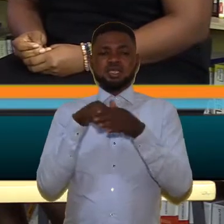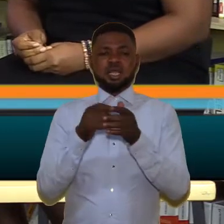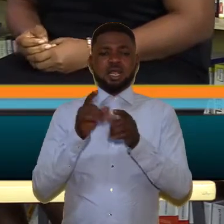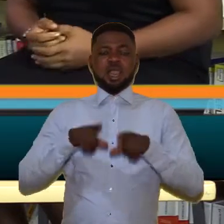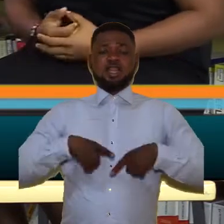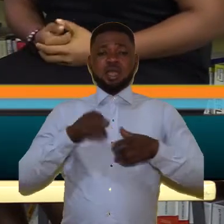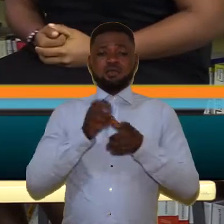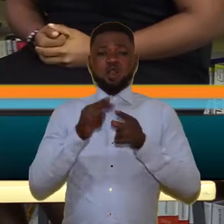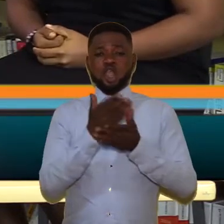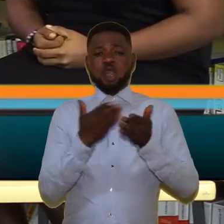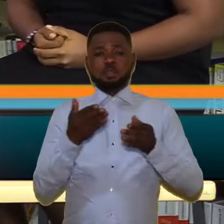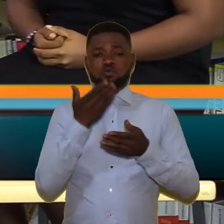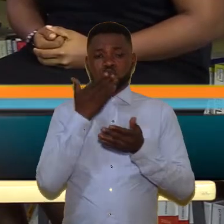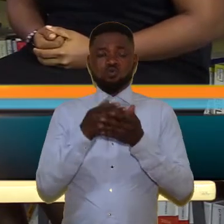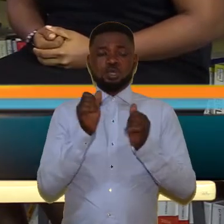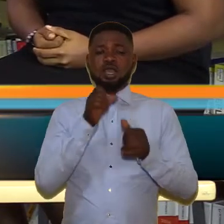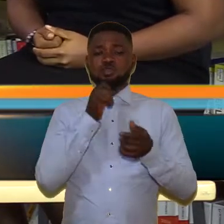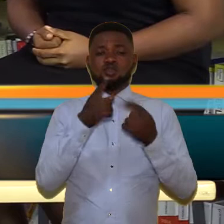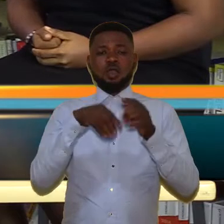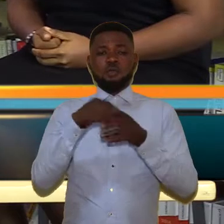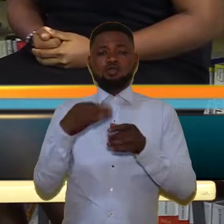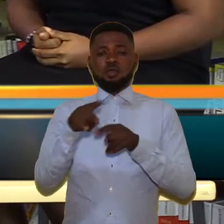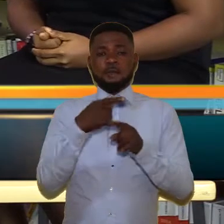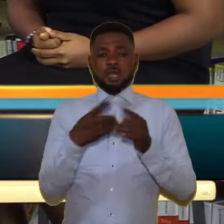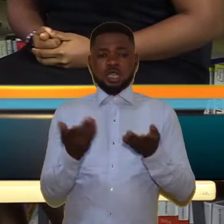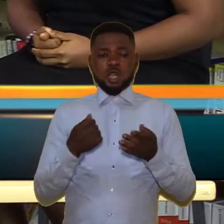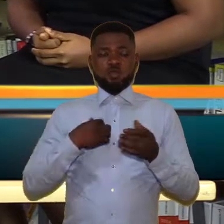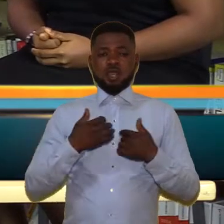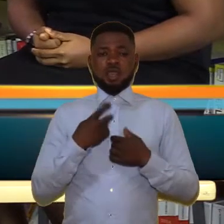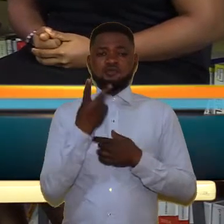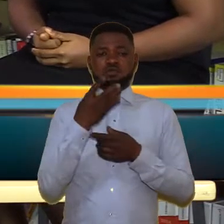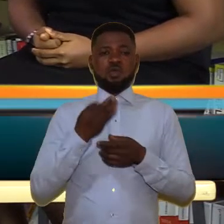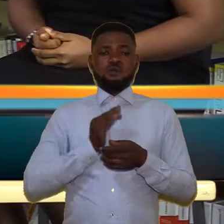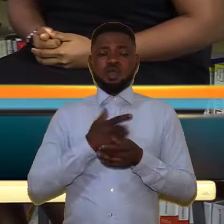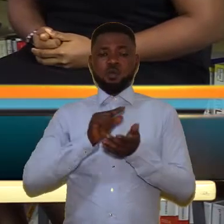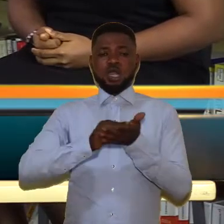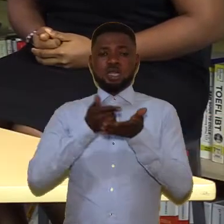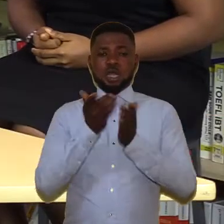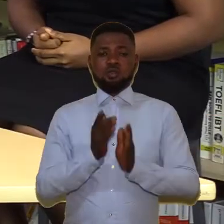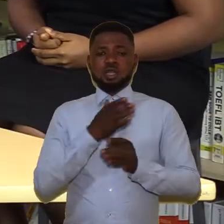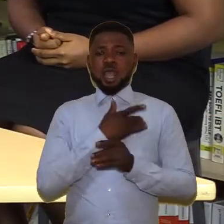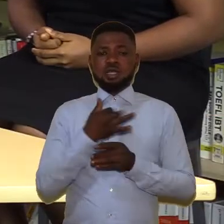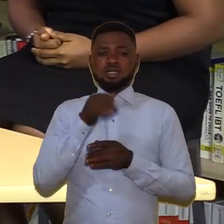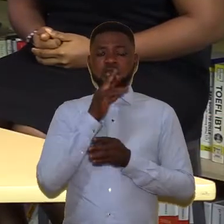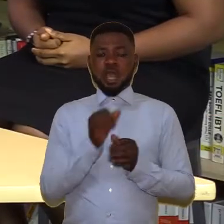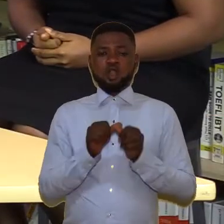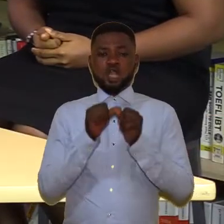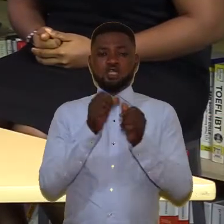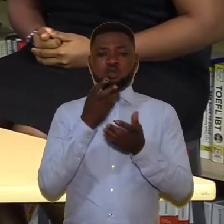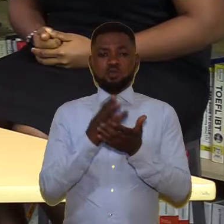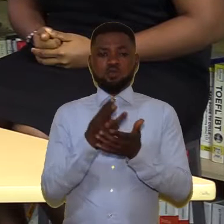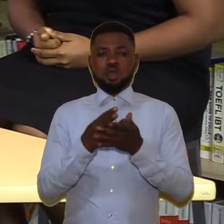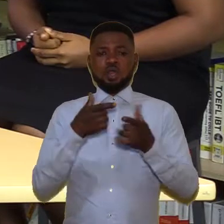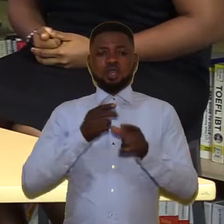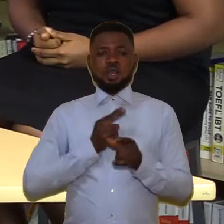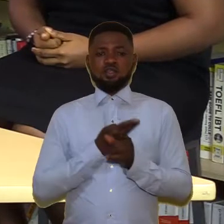something good cannot come out of your Bethlehem. But here we have two of our graduates, and they are keeping it real.